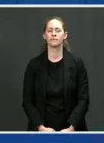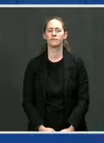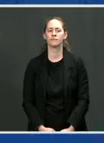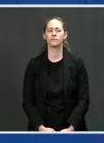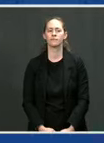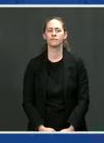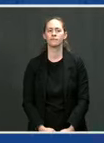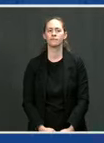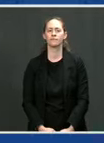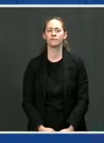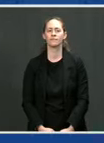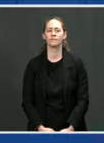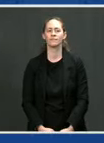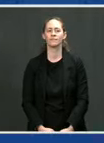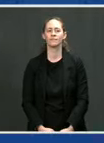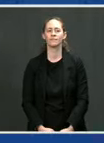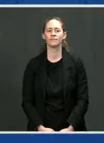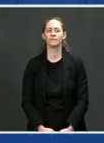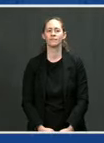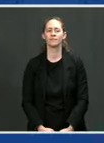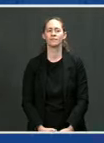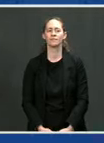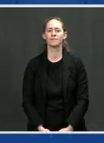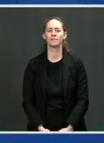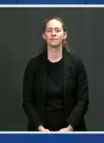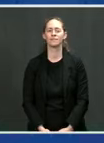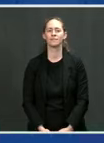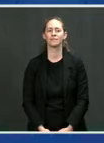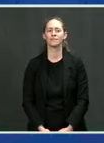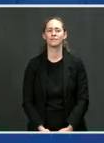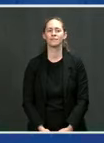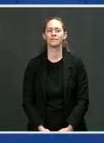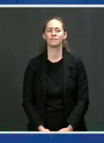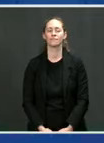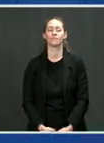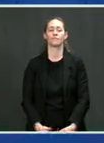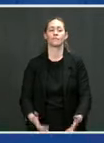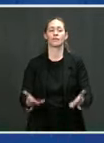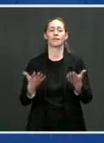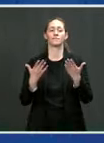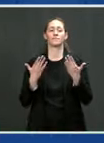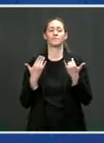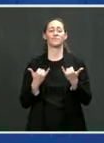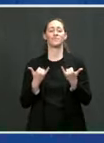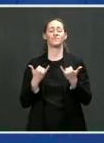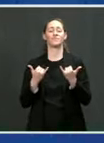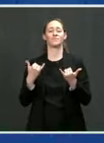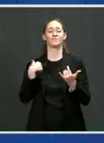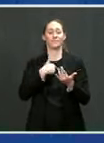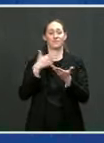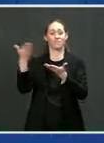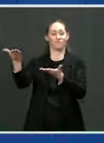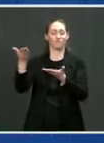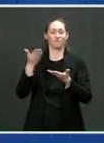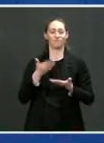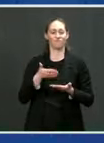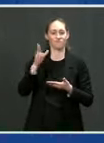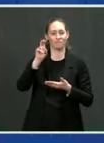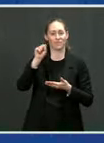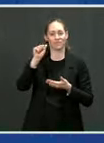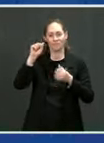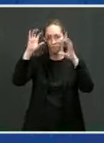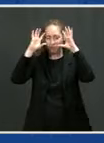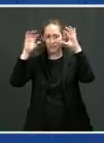Ladies and gentlemen, the Honorable Joseph R. Biden, Jr., President of the United States.